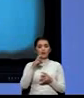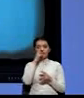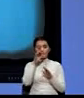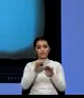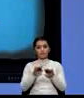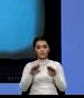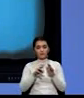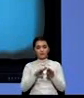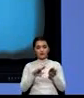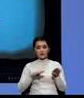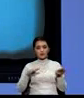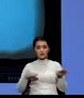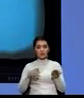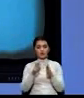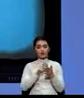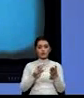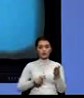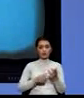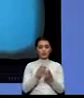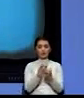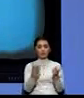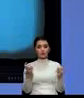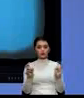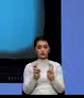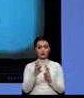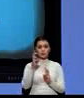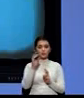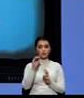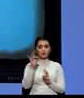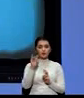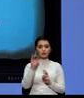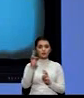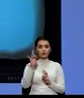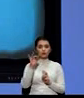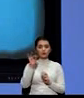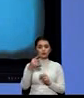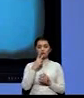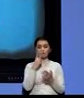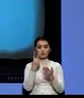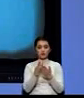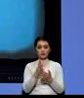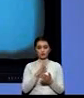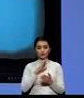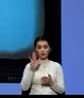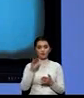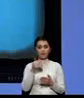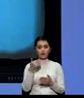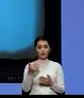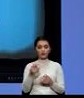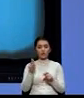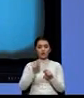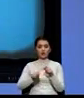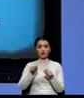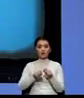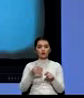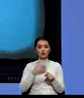olimlar, shoirlar bilan o'tirib, birdan Abu Rayhon Beruniyga nazari tushibdi va uni